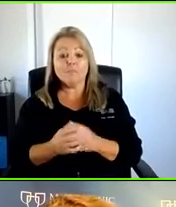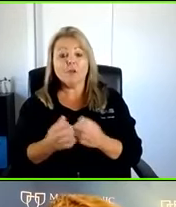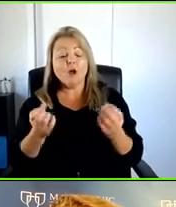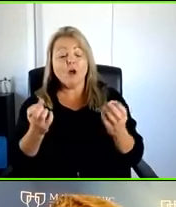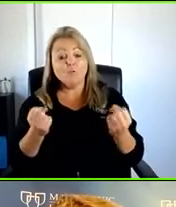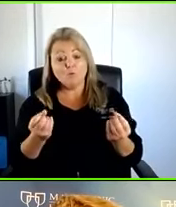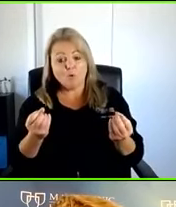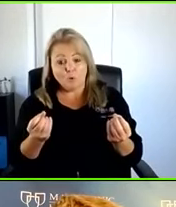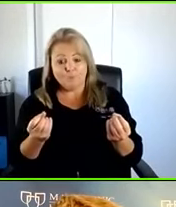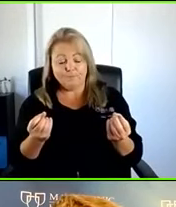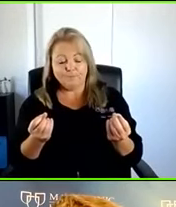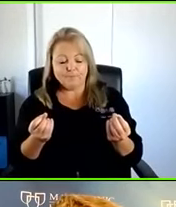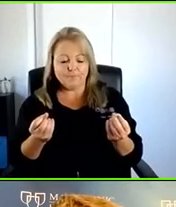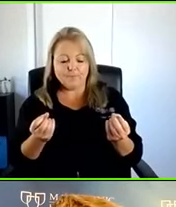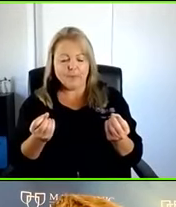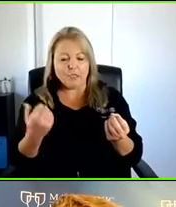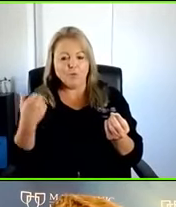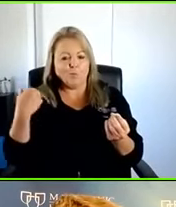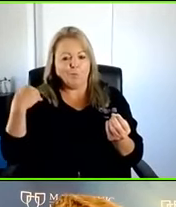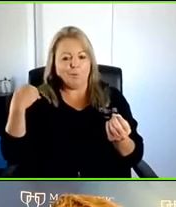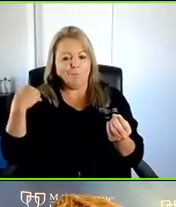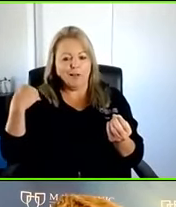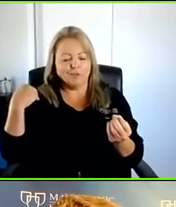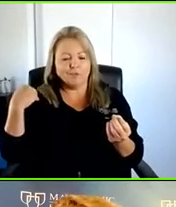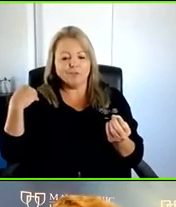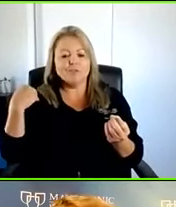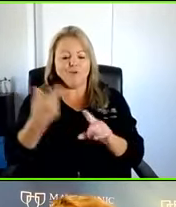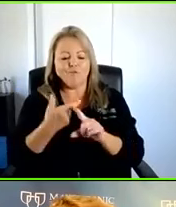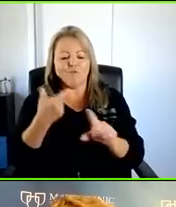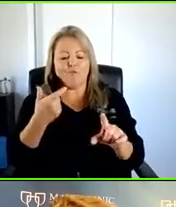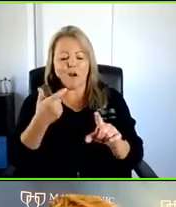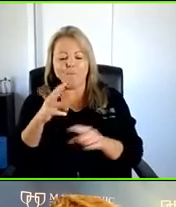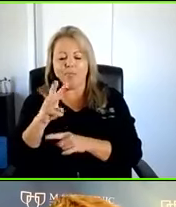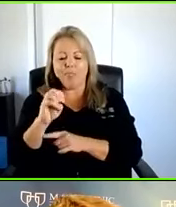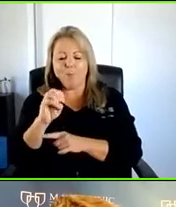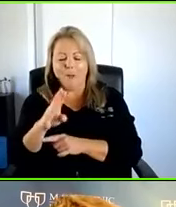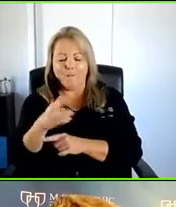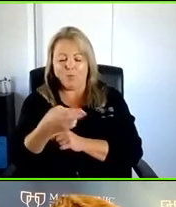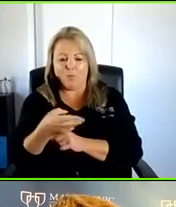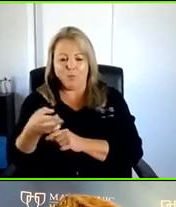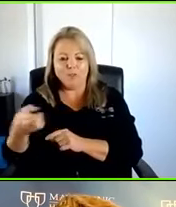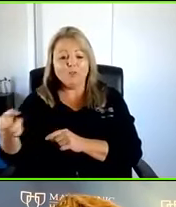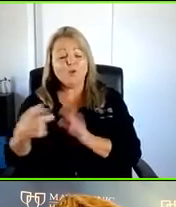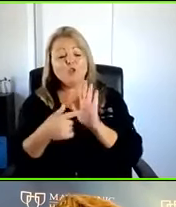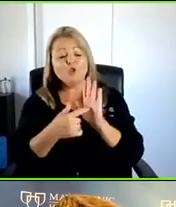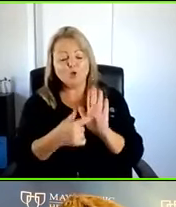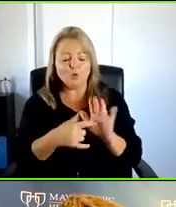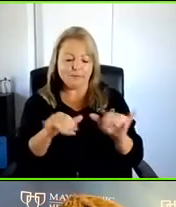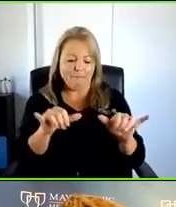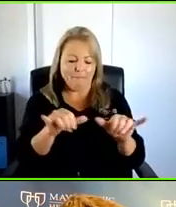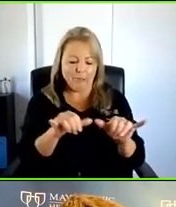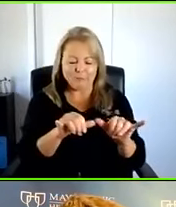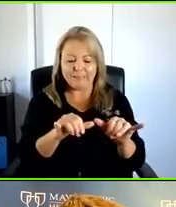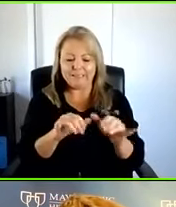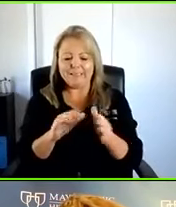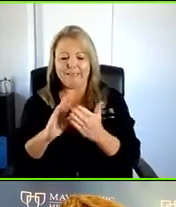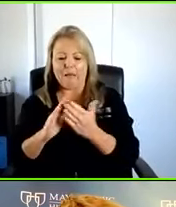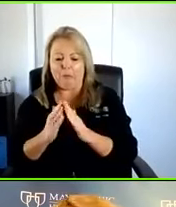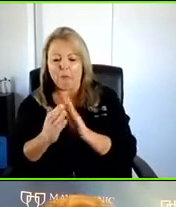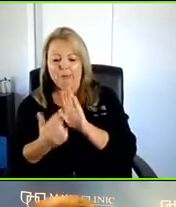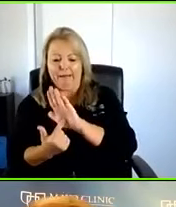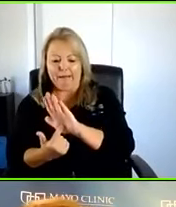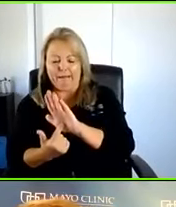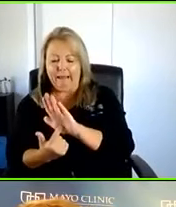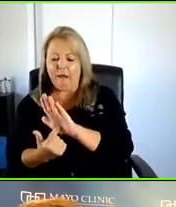So just a couple of reminders based upon that web resource. Again, it shows you the metrics, the community indicators,